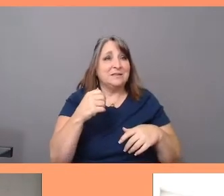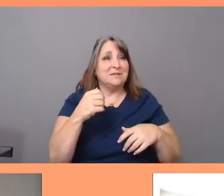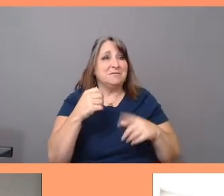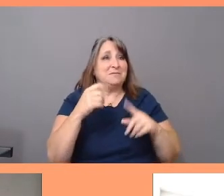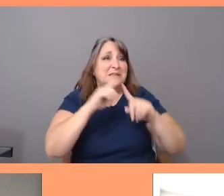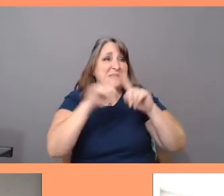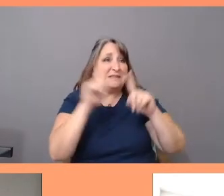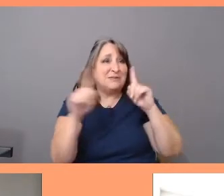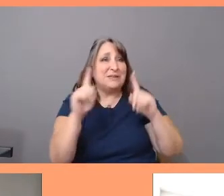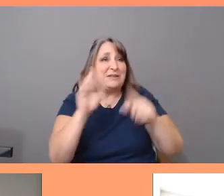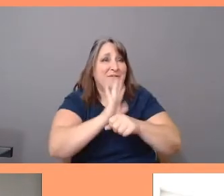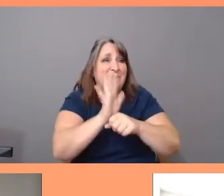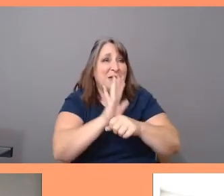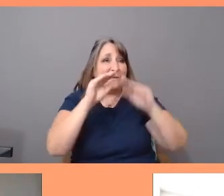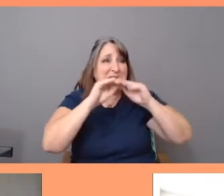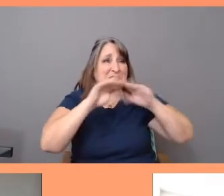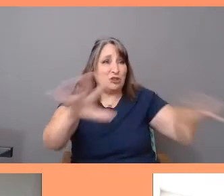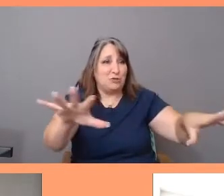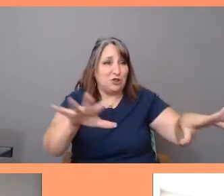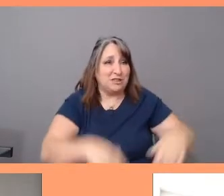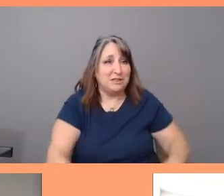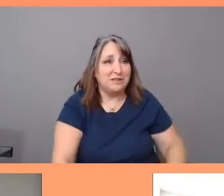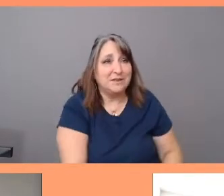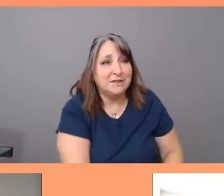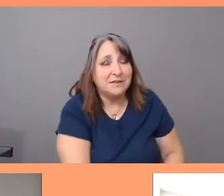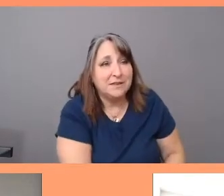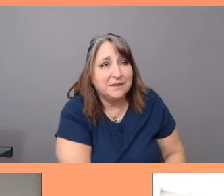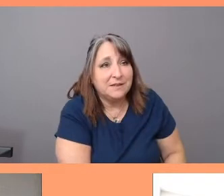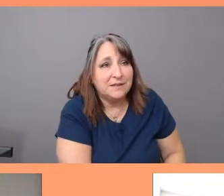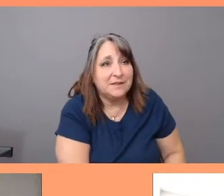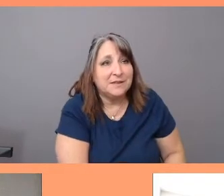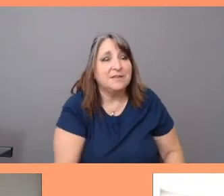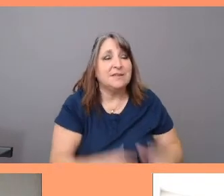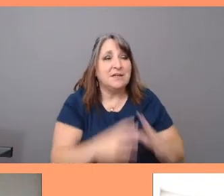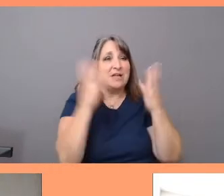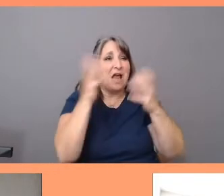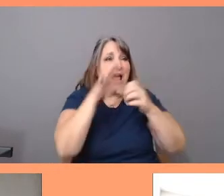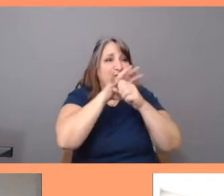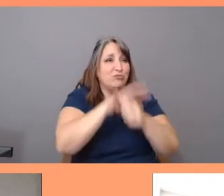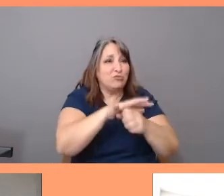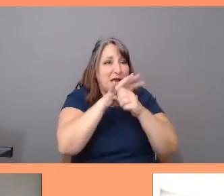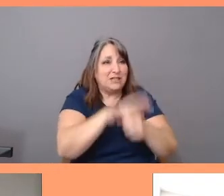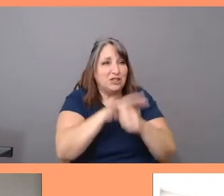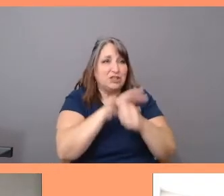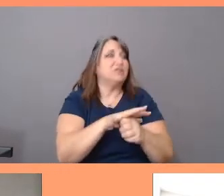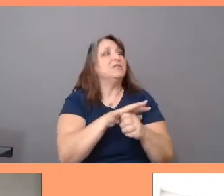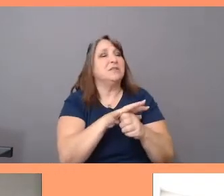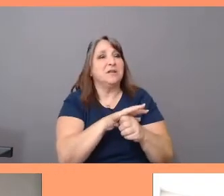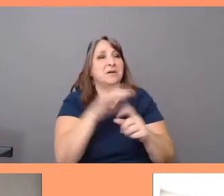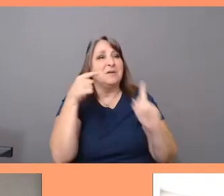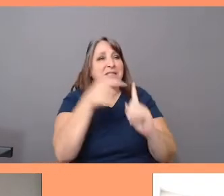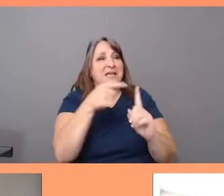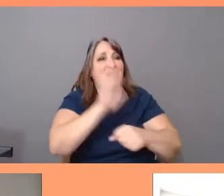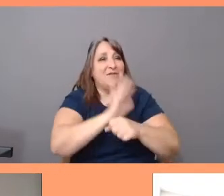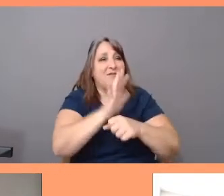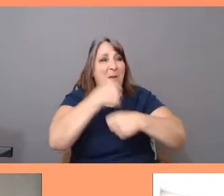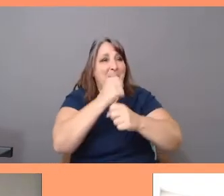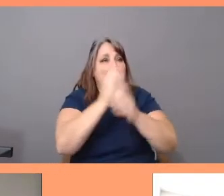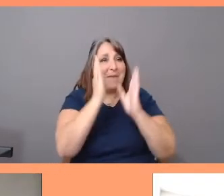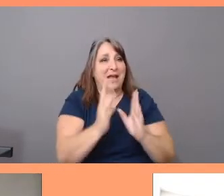film distribution. There's a lot of pressure, particularly to filmmakers when they're applying for